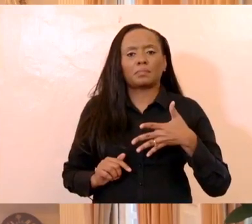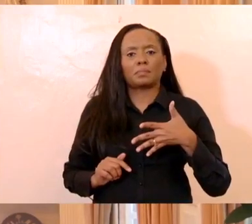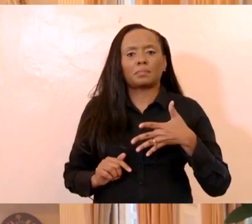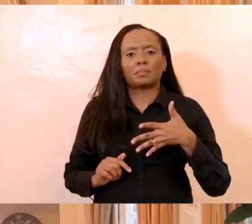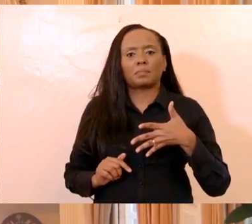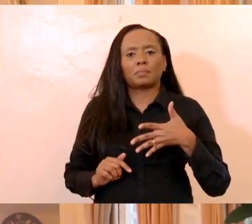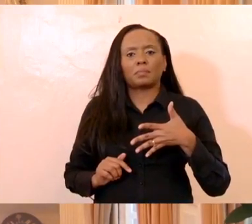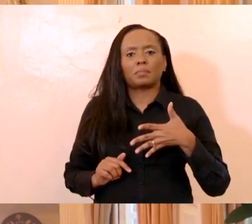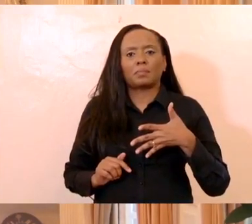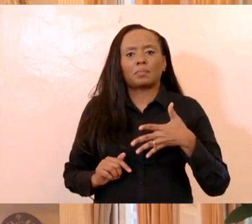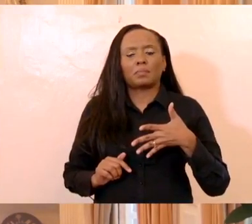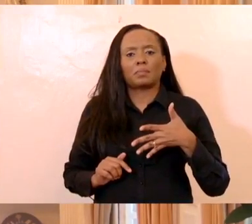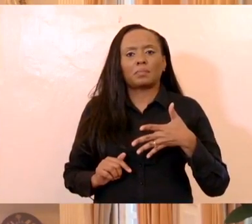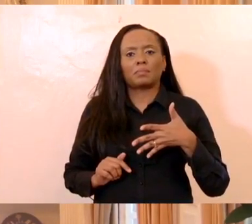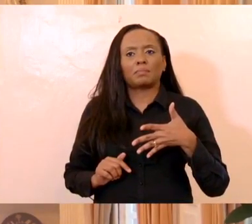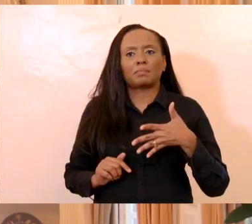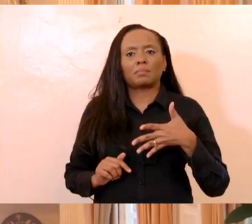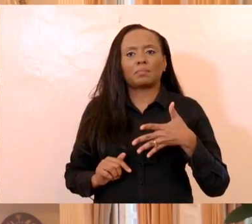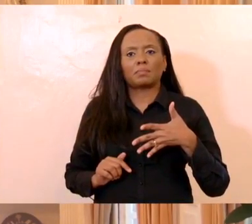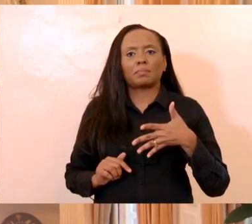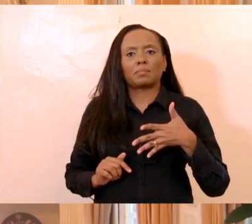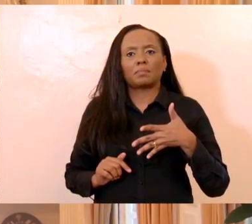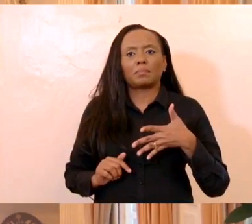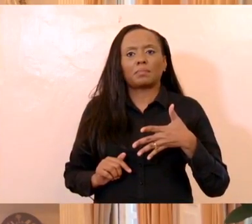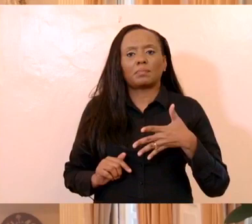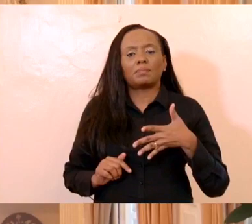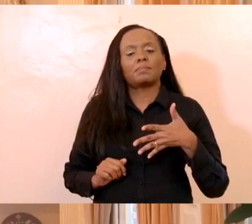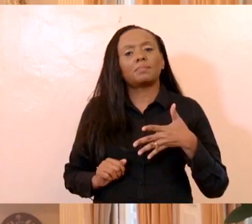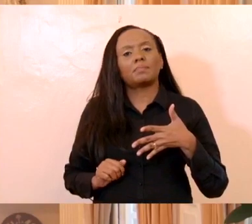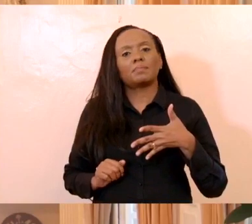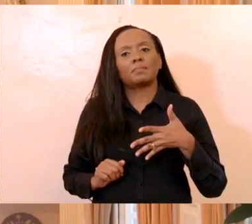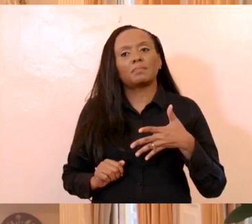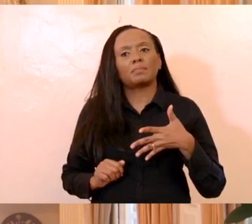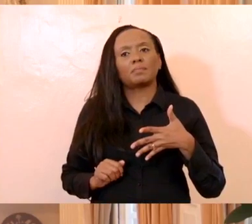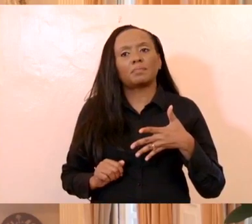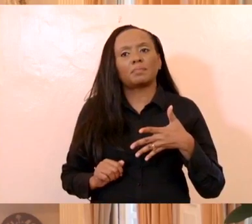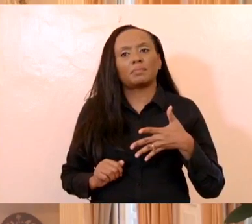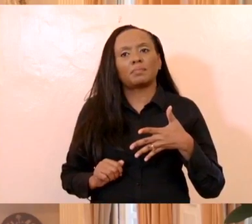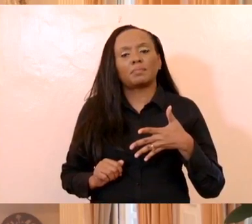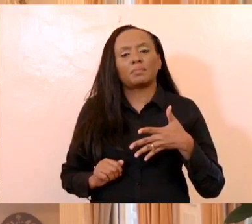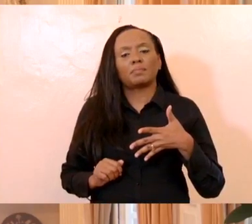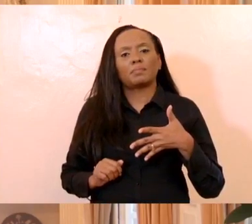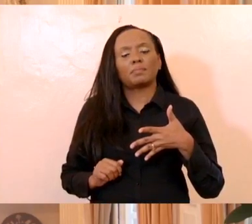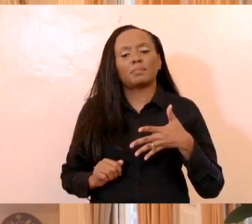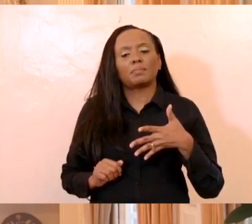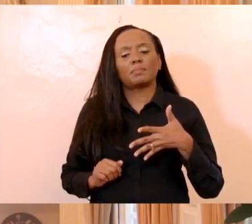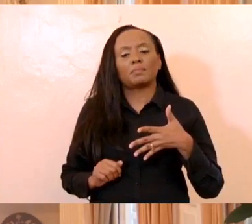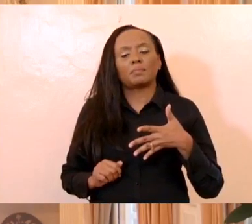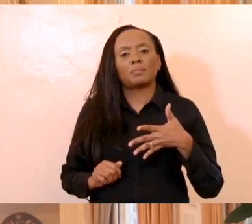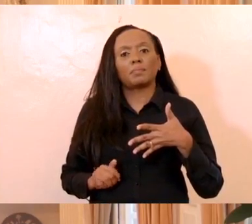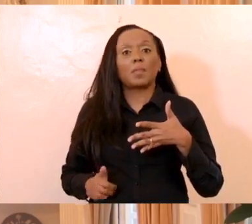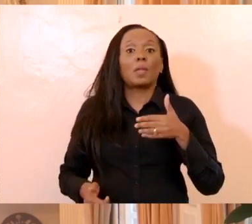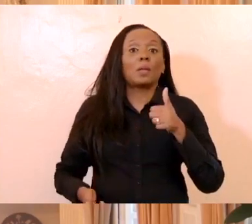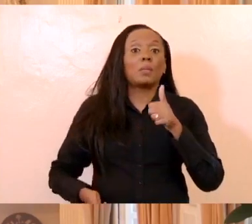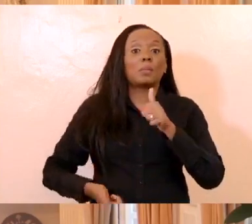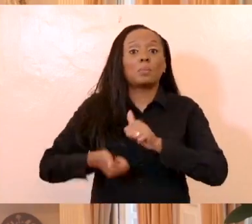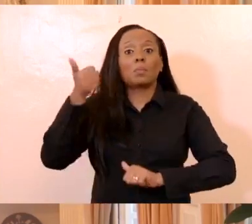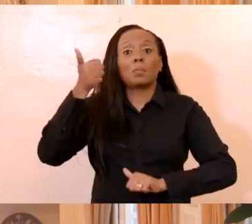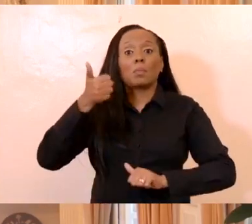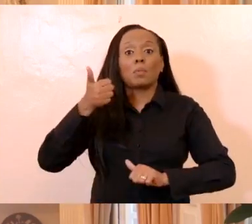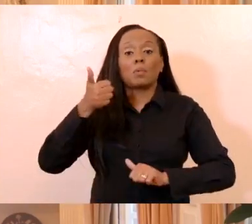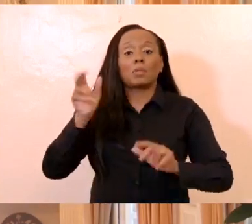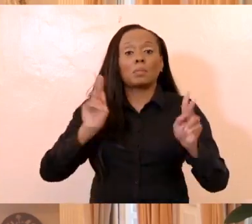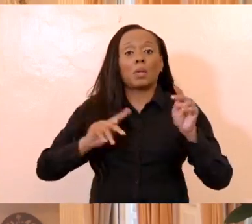majority of our cases are coming in environments where people would naturally tend to